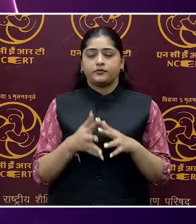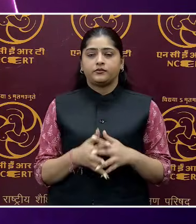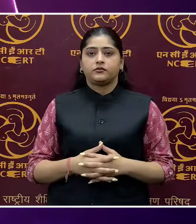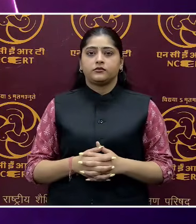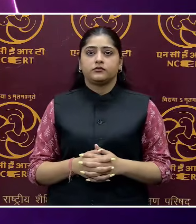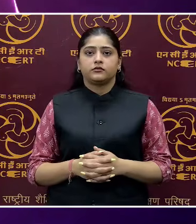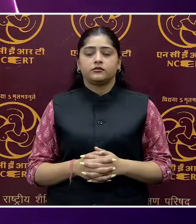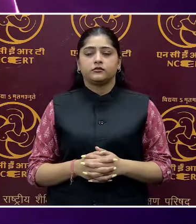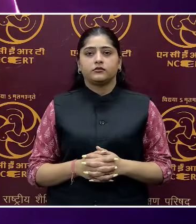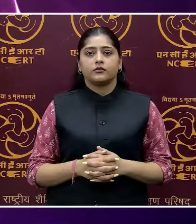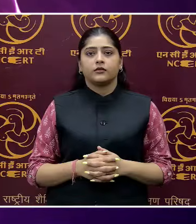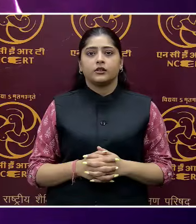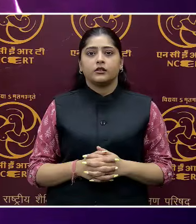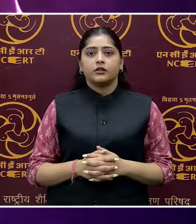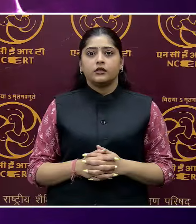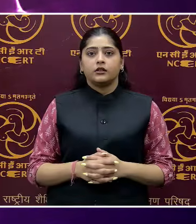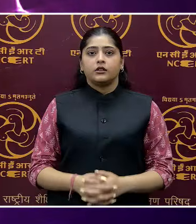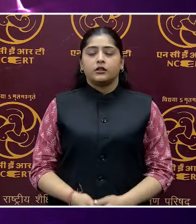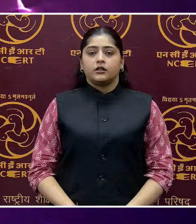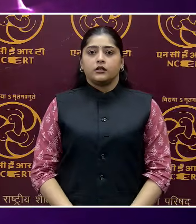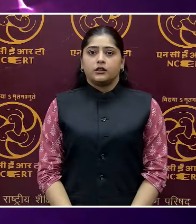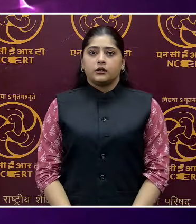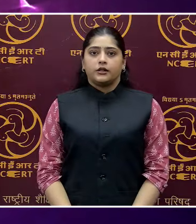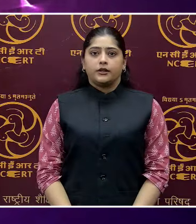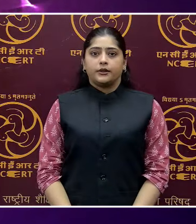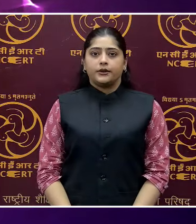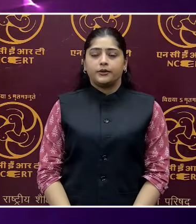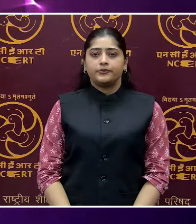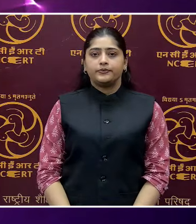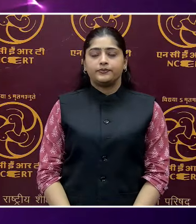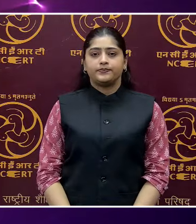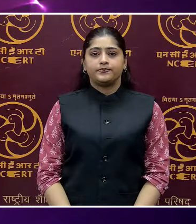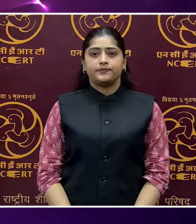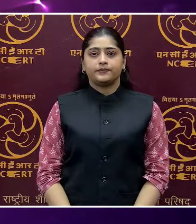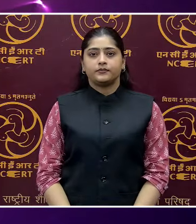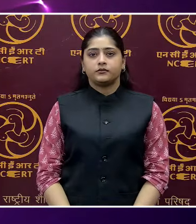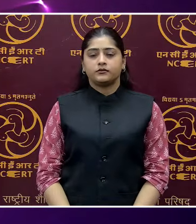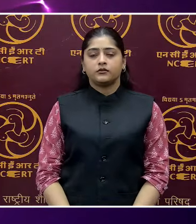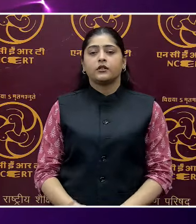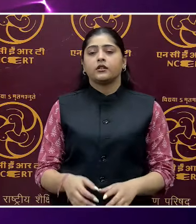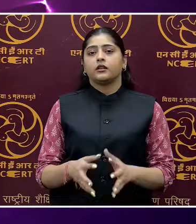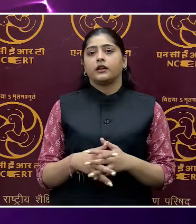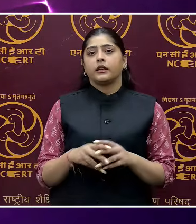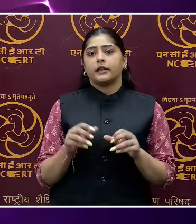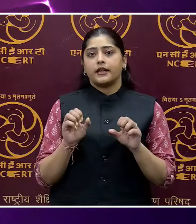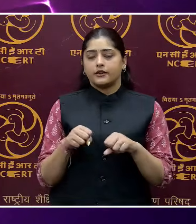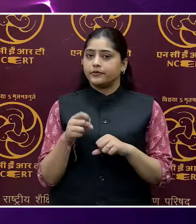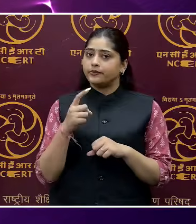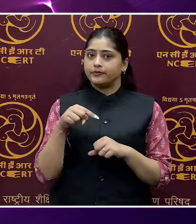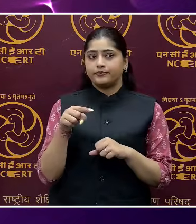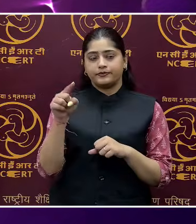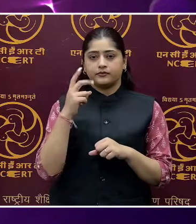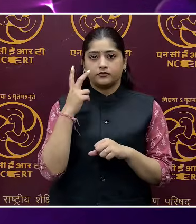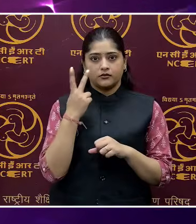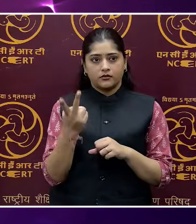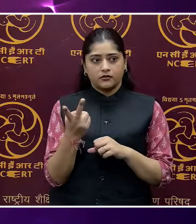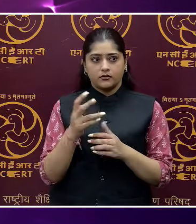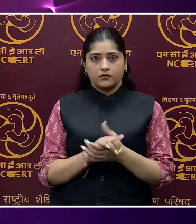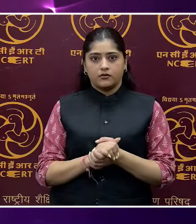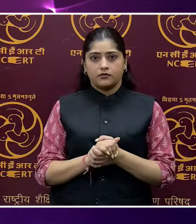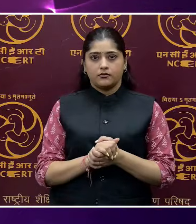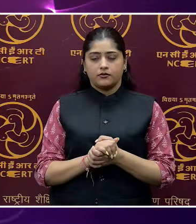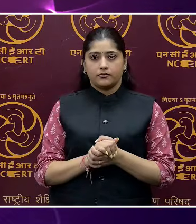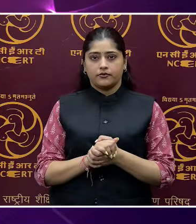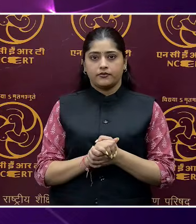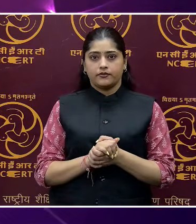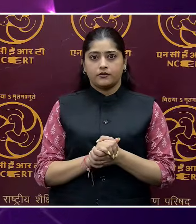volume and no definite shape, no definite shape and no definite volume. Option 4. So yes, correct. Gases have no definite shape. Which